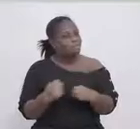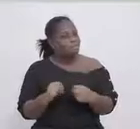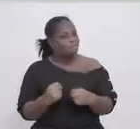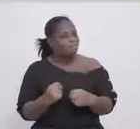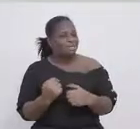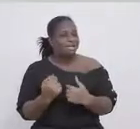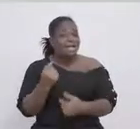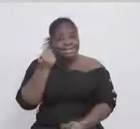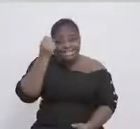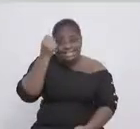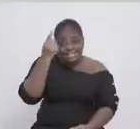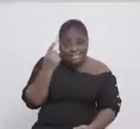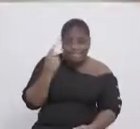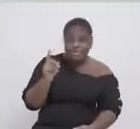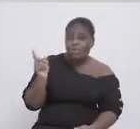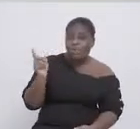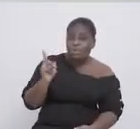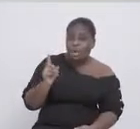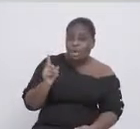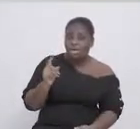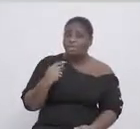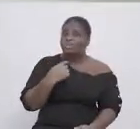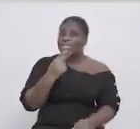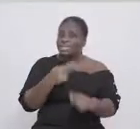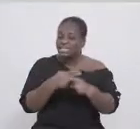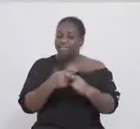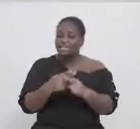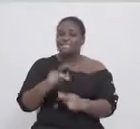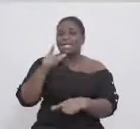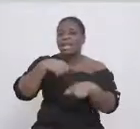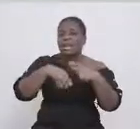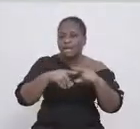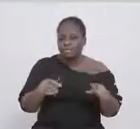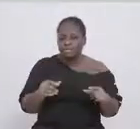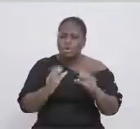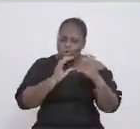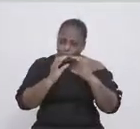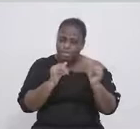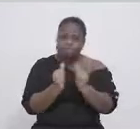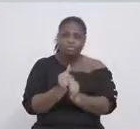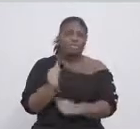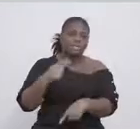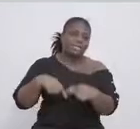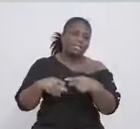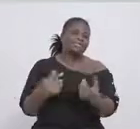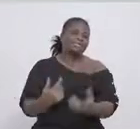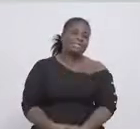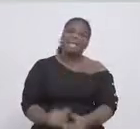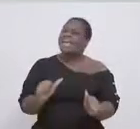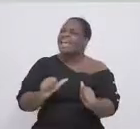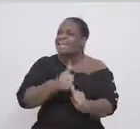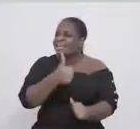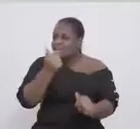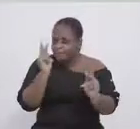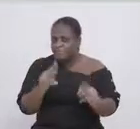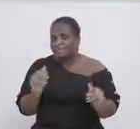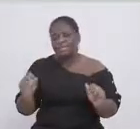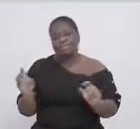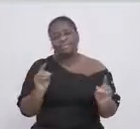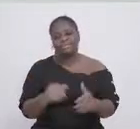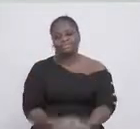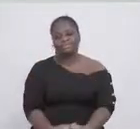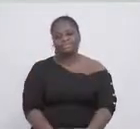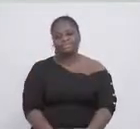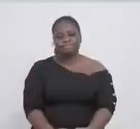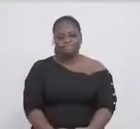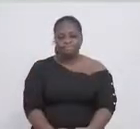know, understanding what we call a language, you know, to be able to communicate to the computer. Anybody and everybody can do it. We